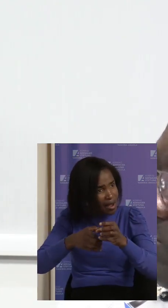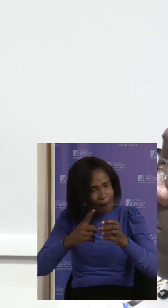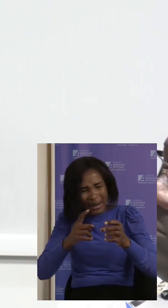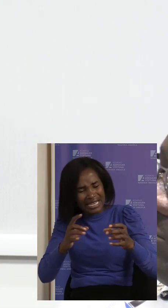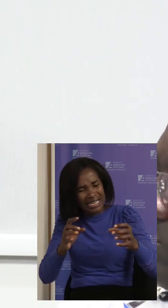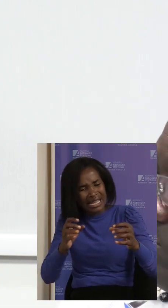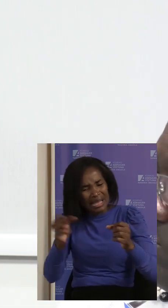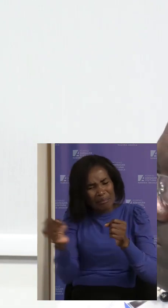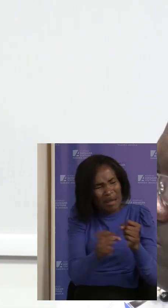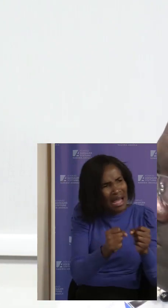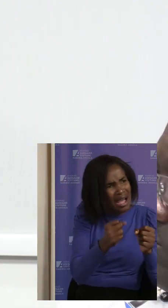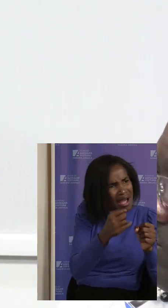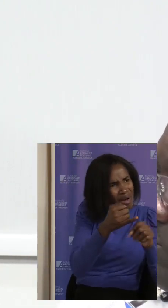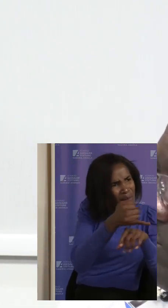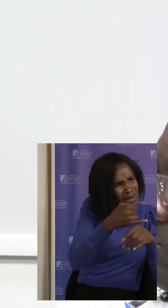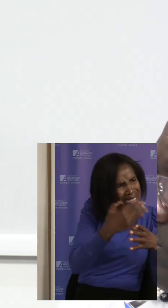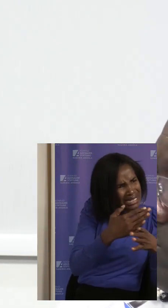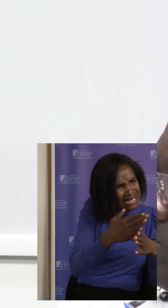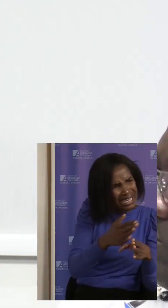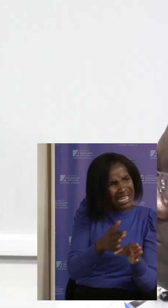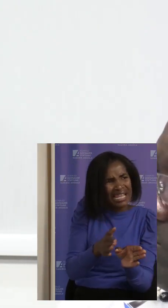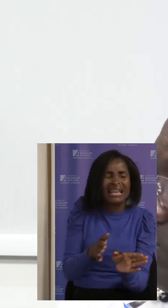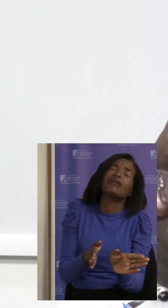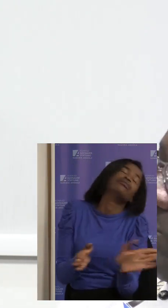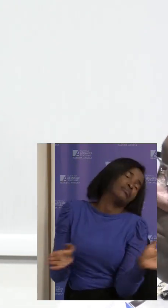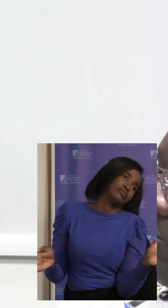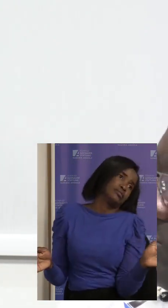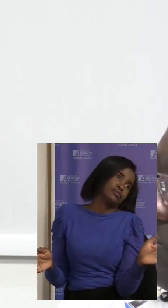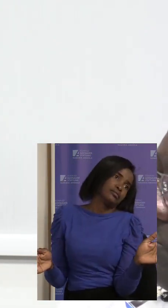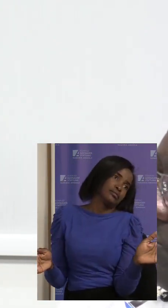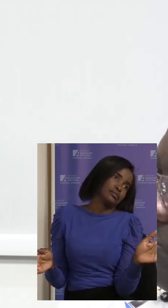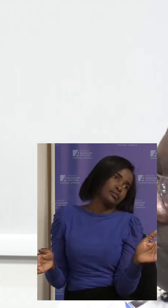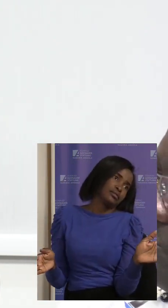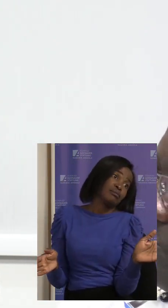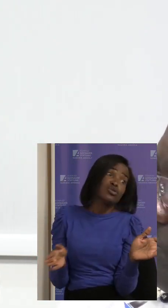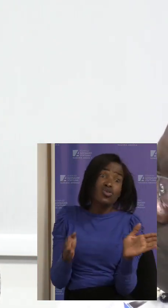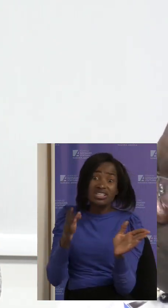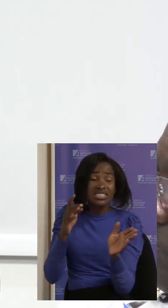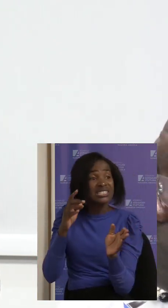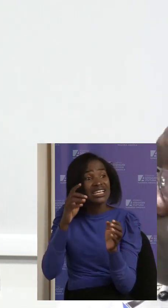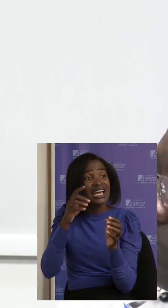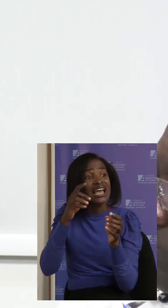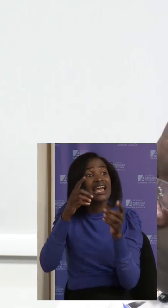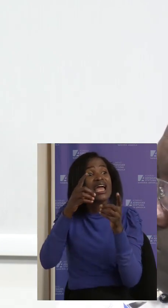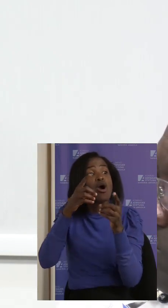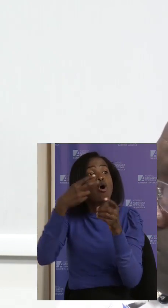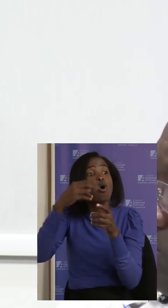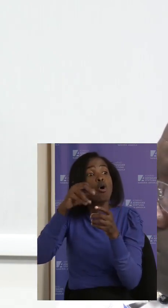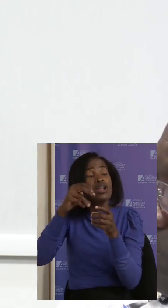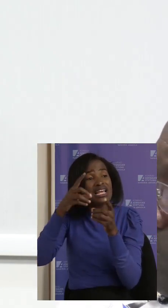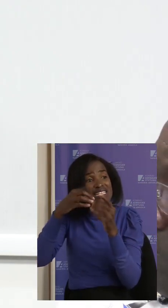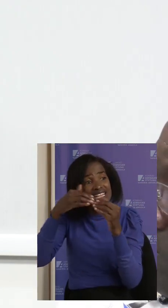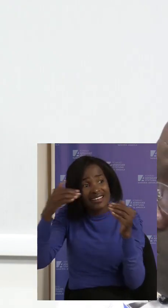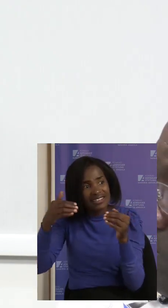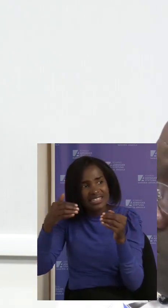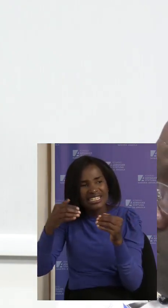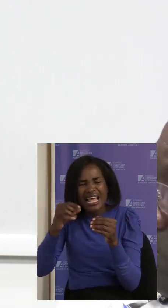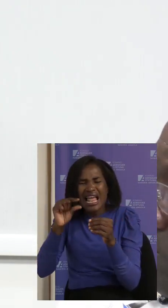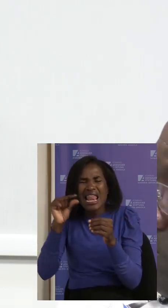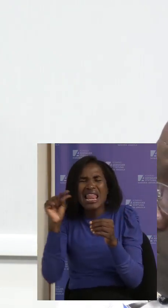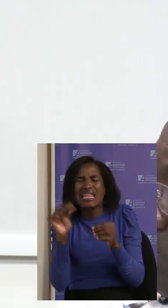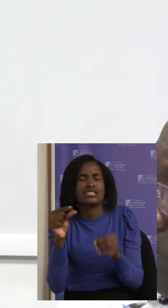suitably and appropriately qualified to teach geography, because they don't have, in the content of the degree at honors level, there's very little